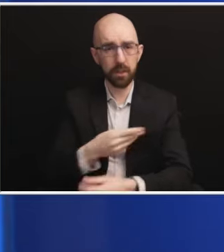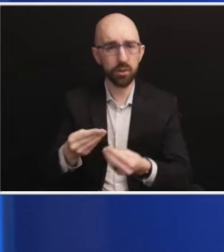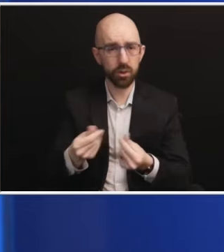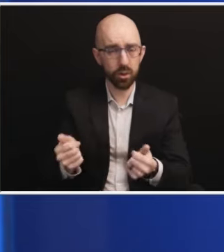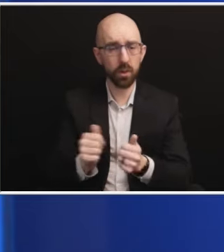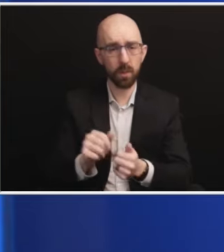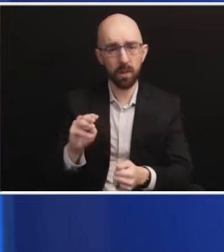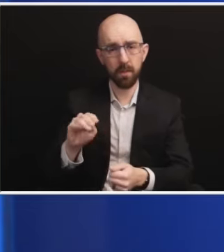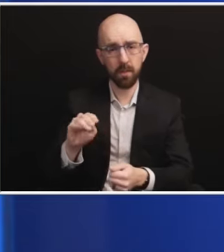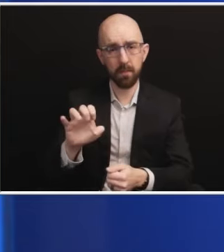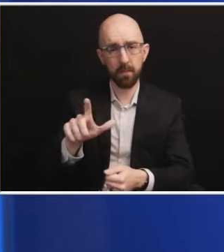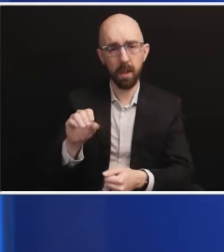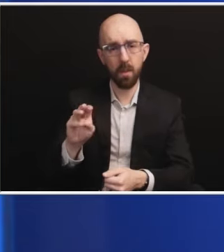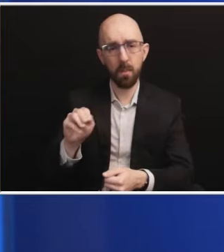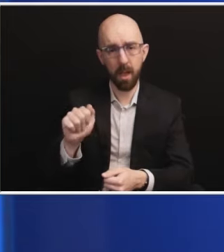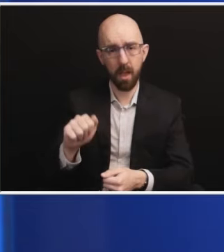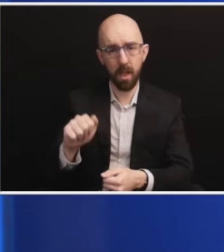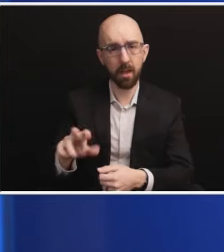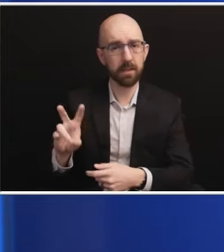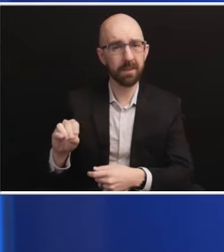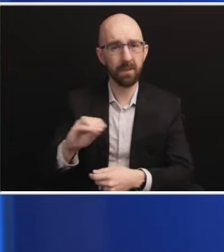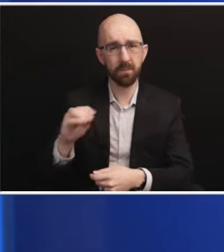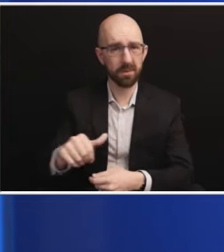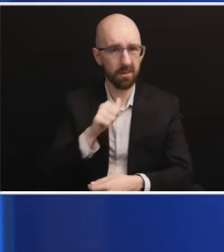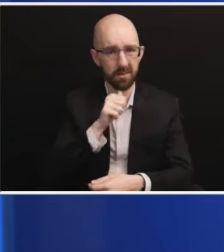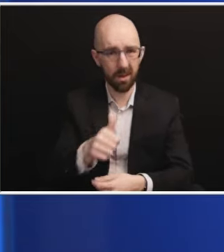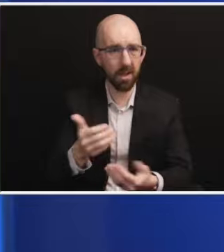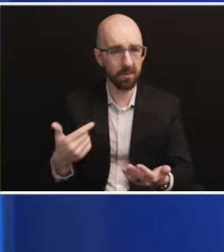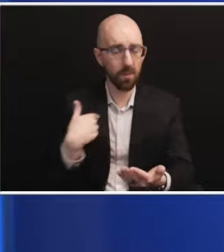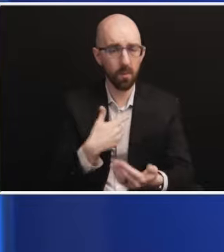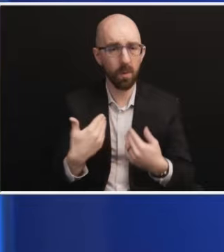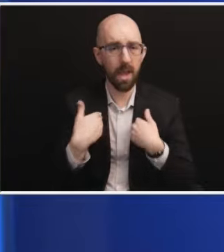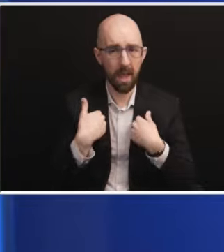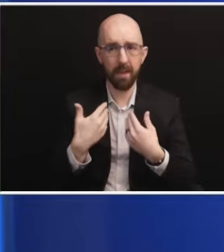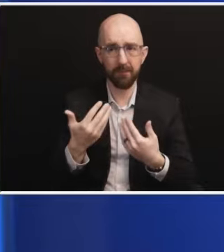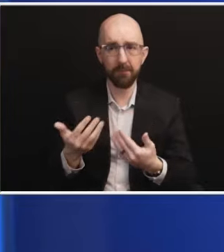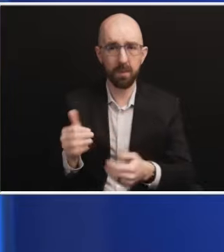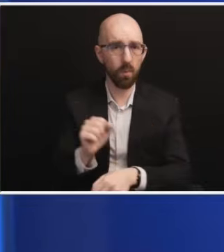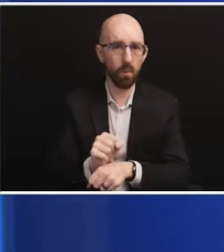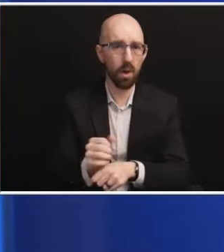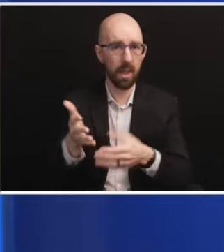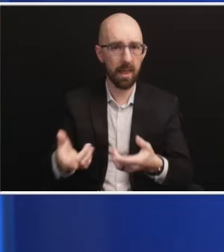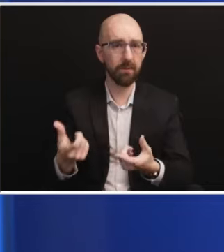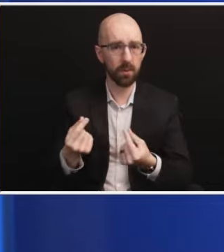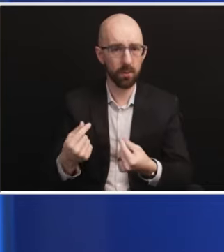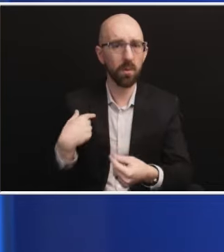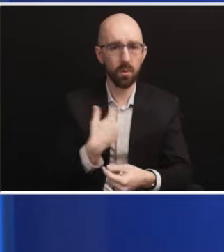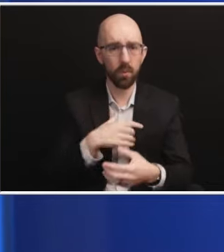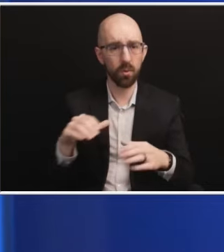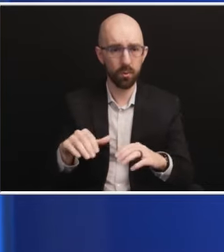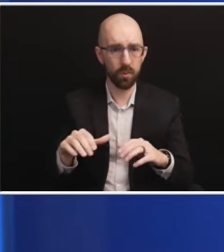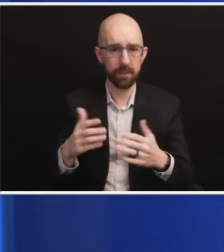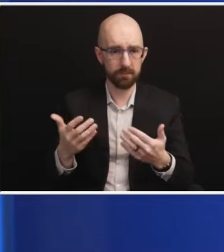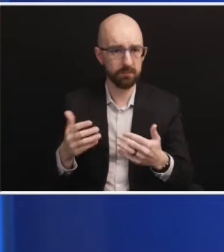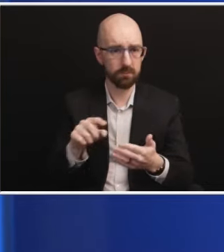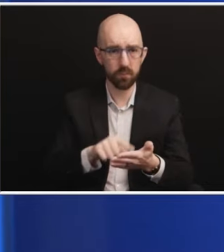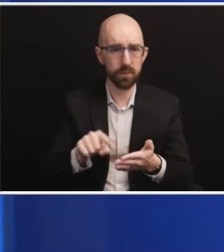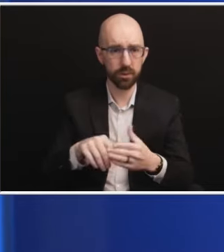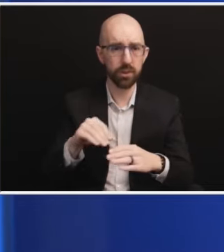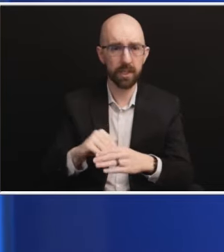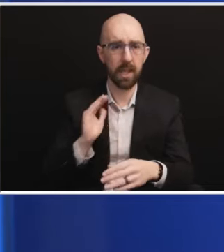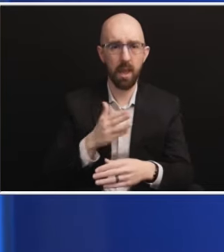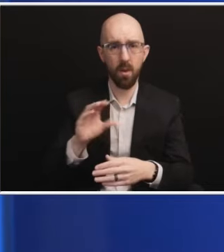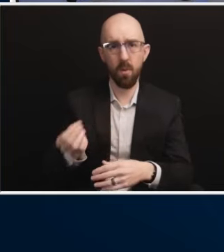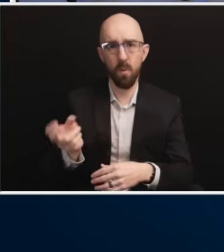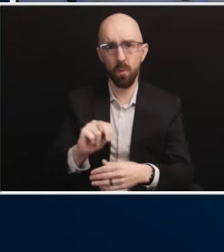Well, 70% aren't. So we have our work cut out for us, and we're doing such research in our own center.